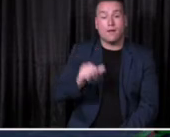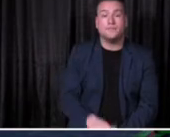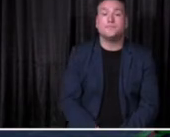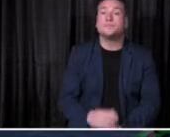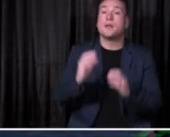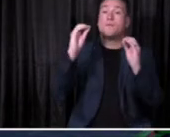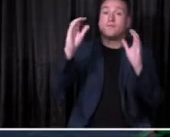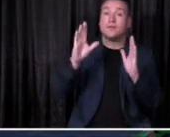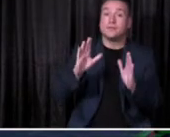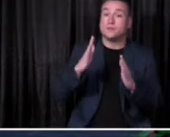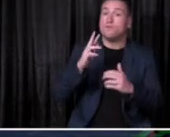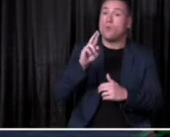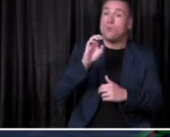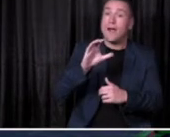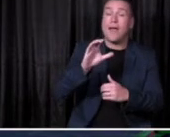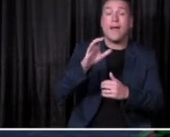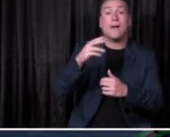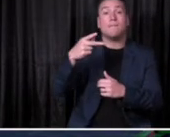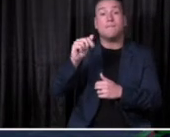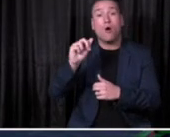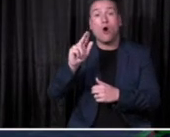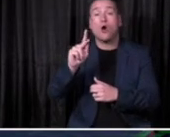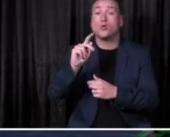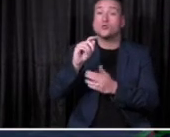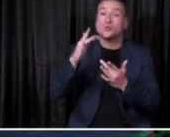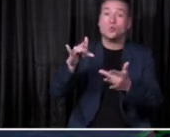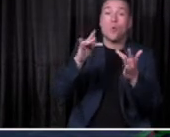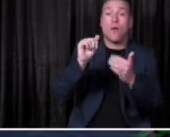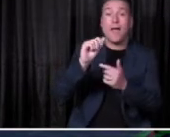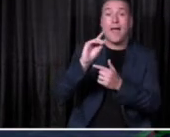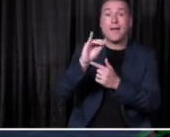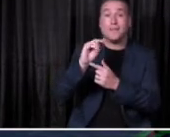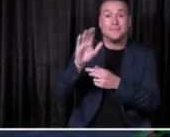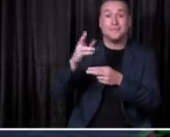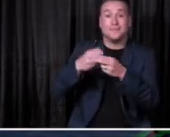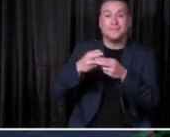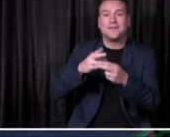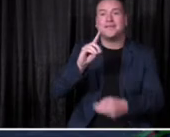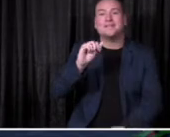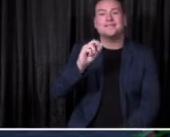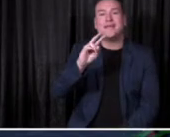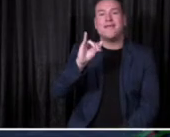Professor of Recreation, Parks, and Tourism Administration, David Roloff.